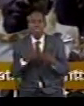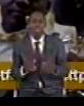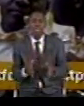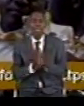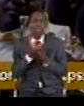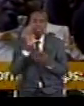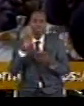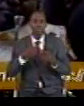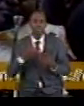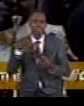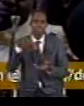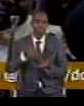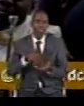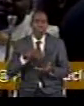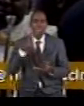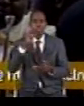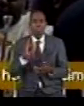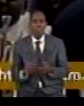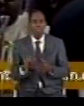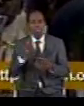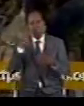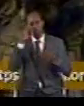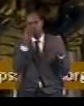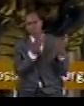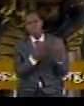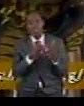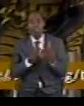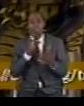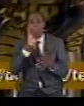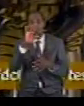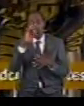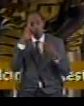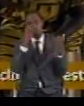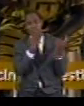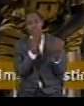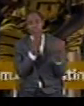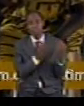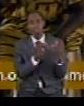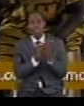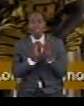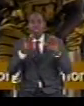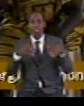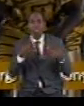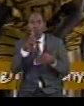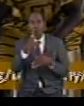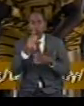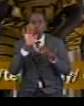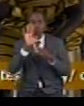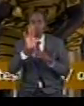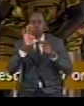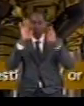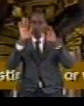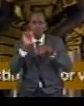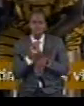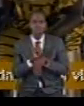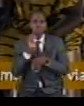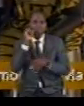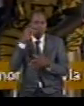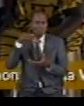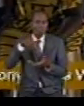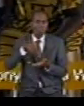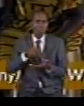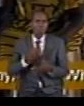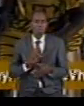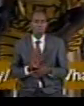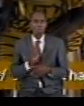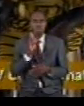by faith It's your faith that gives you your miracle. She stood up by faith and walked right